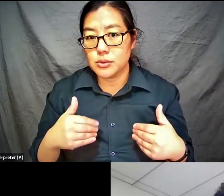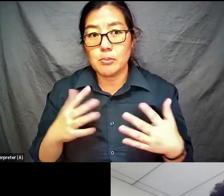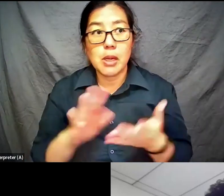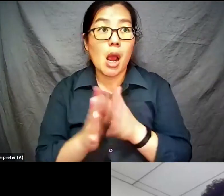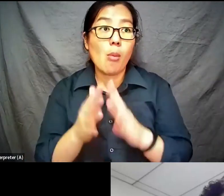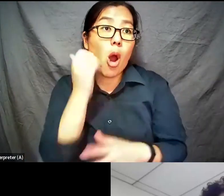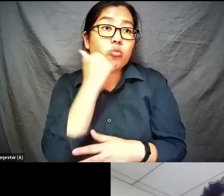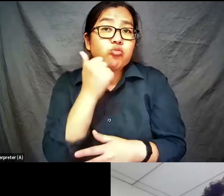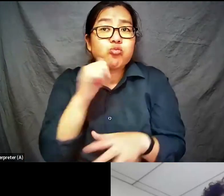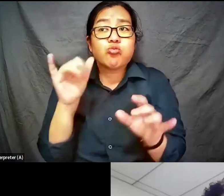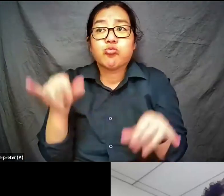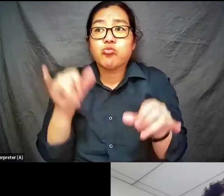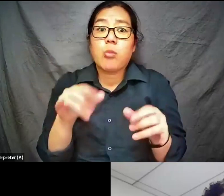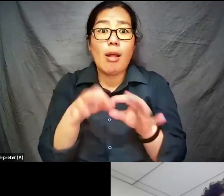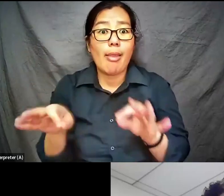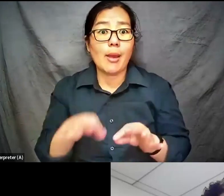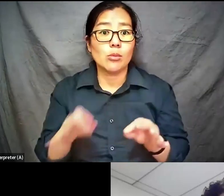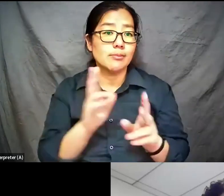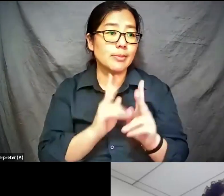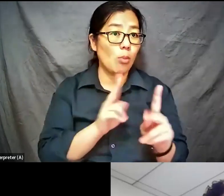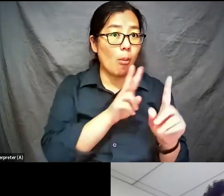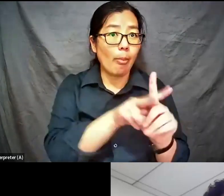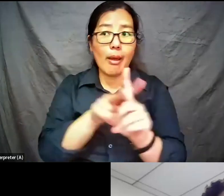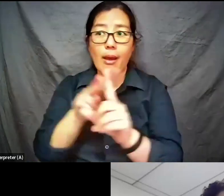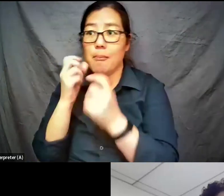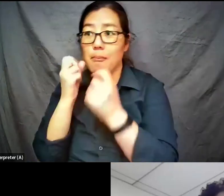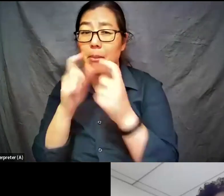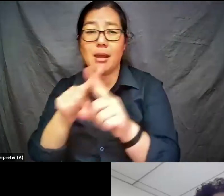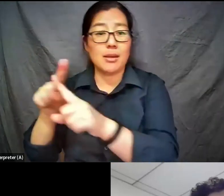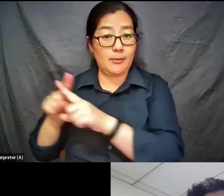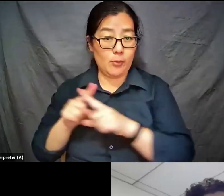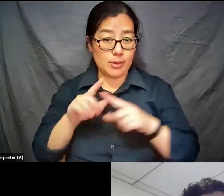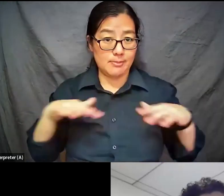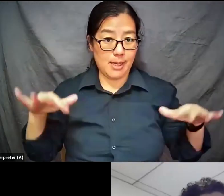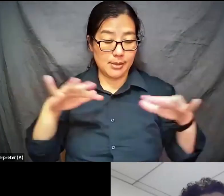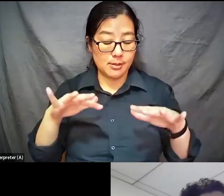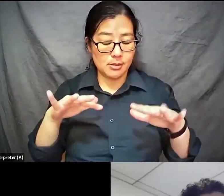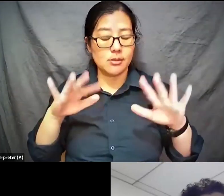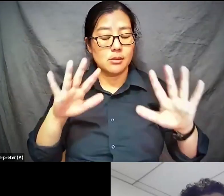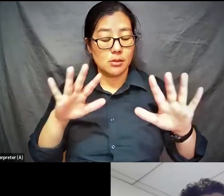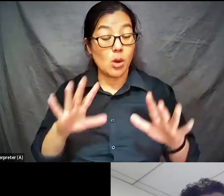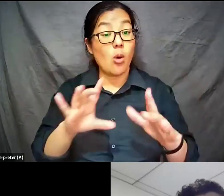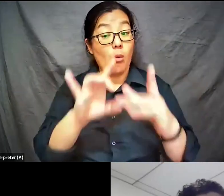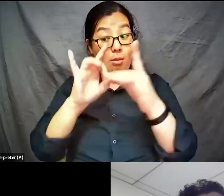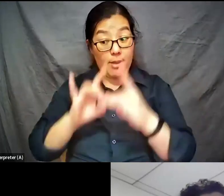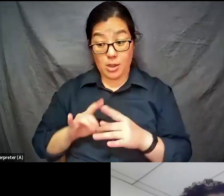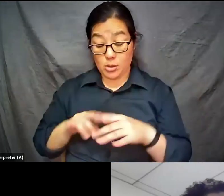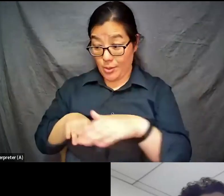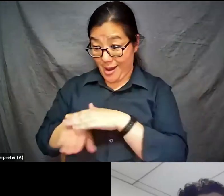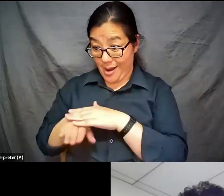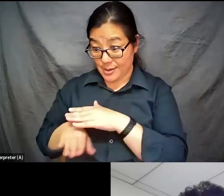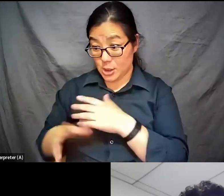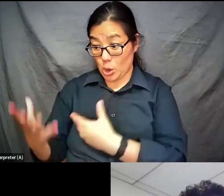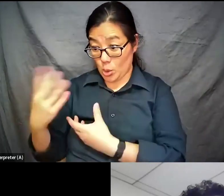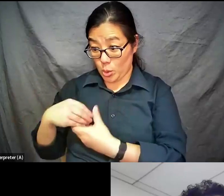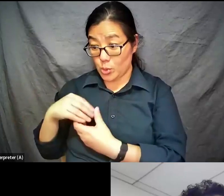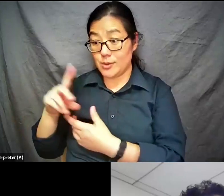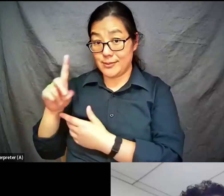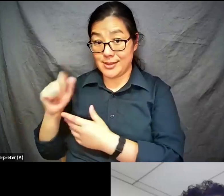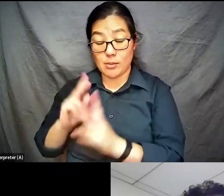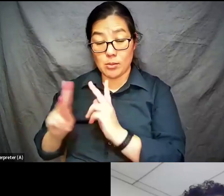crip conscious community building. It's always good, in my experience, to ground in definitions